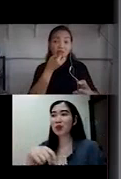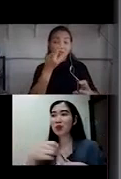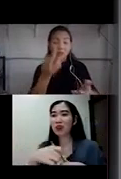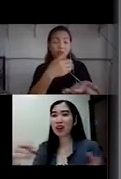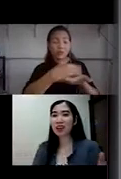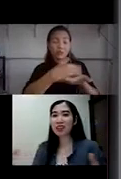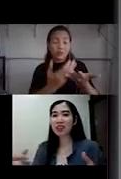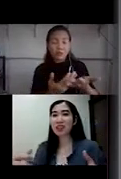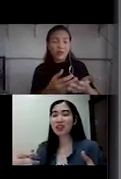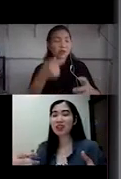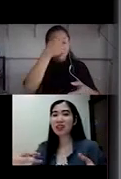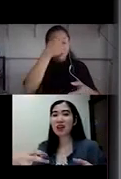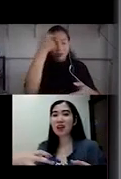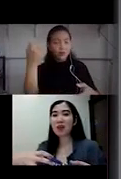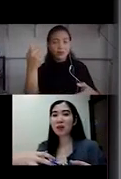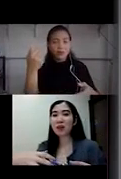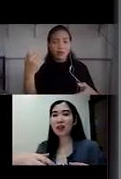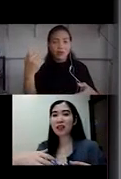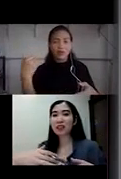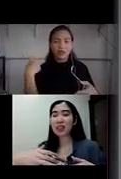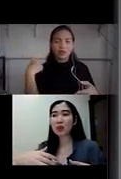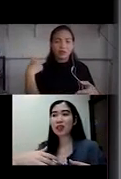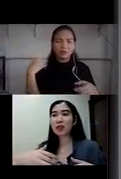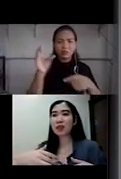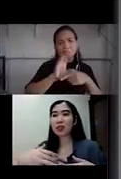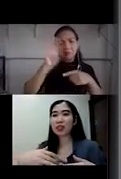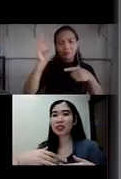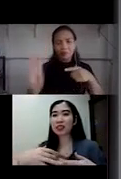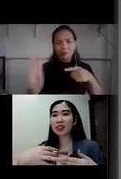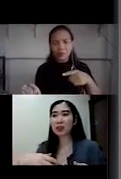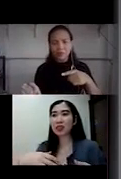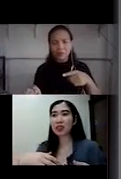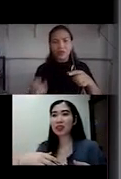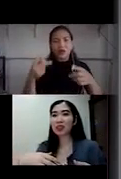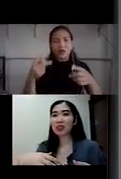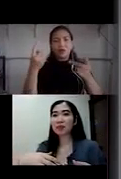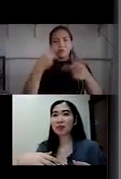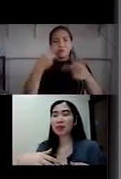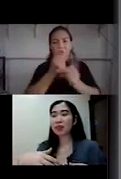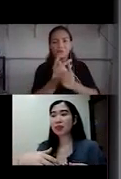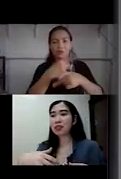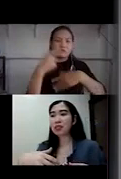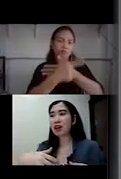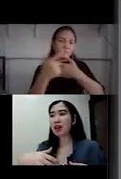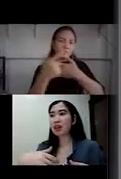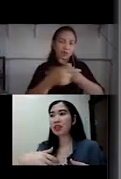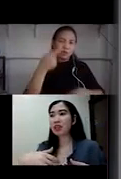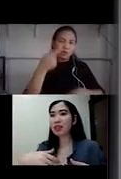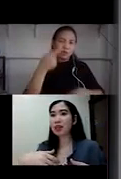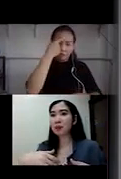ito yung lahat ng products ni Google na pwede natin gamitin. But